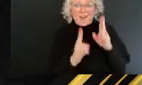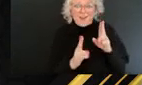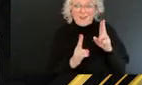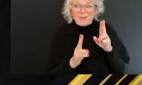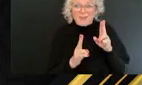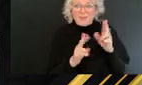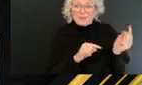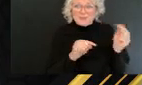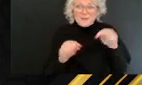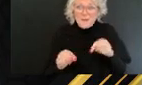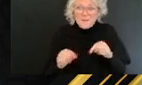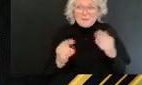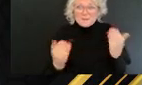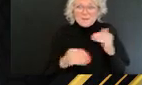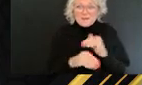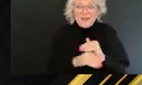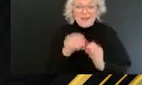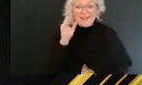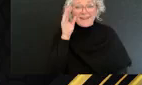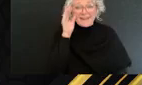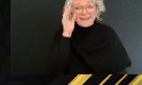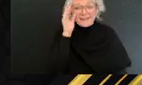be here with such